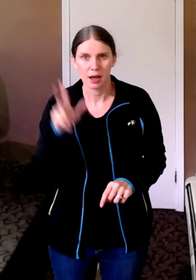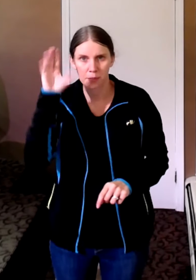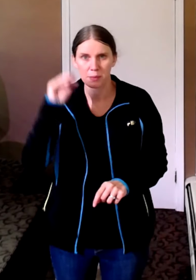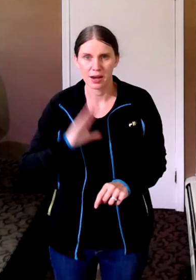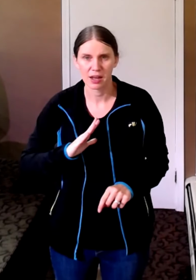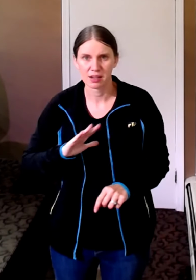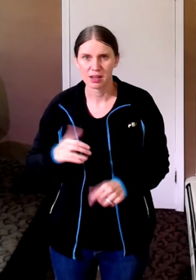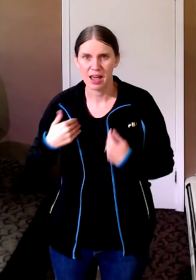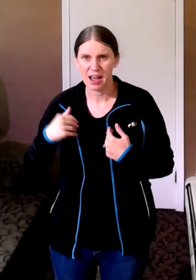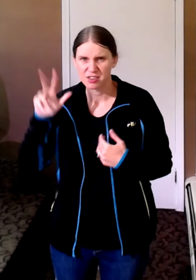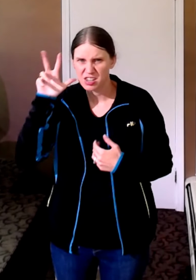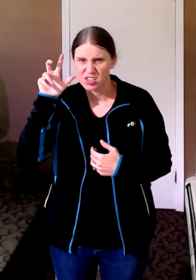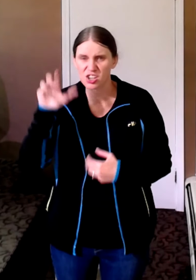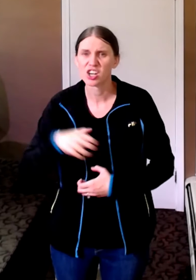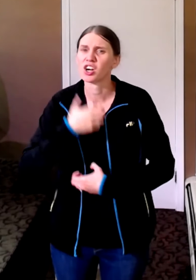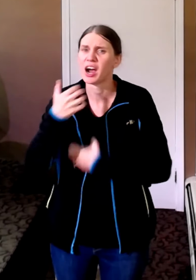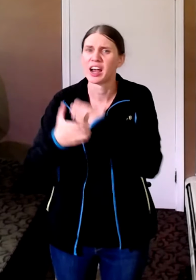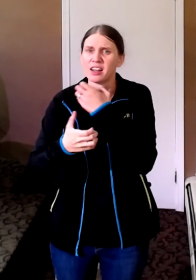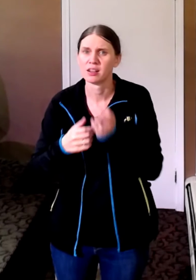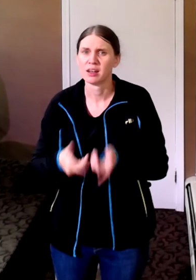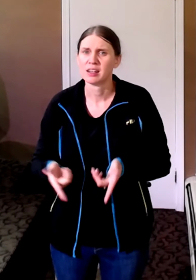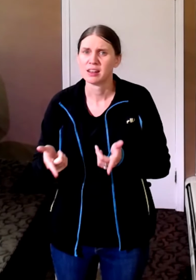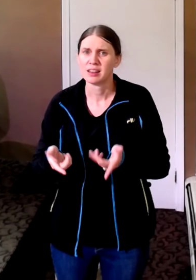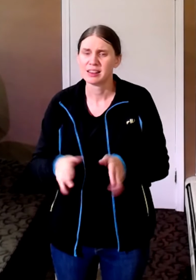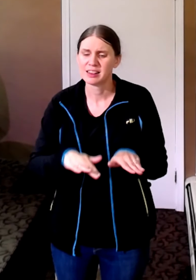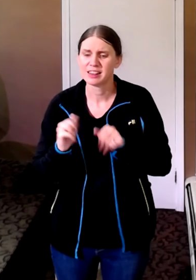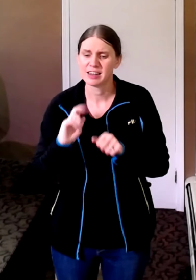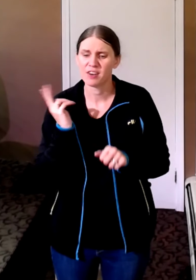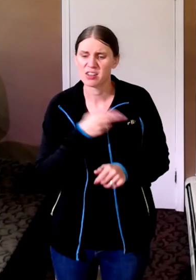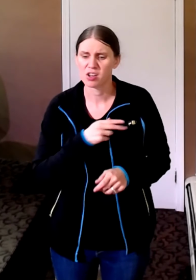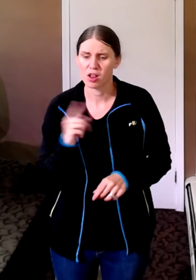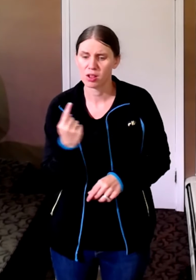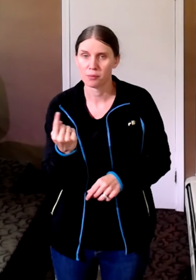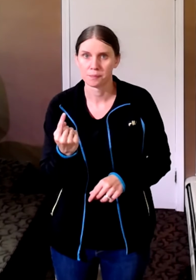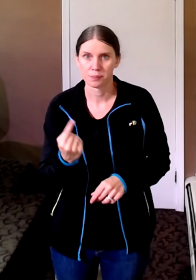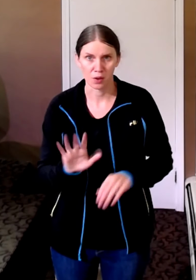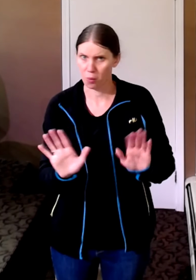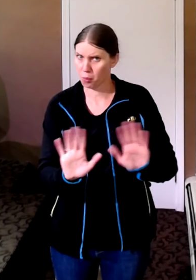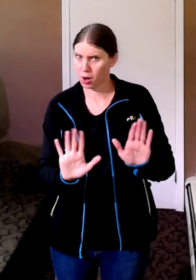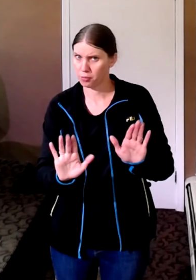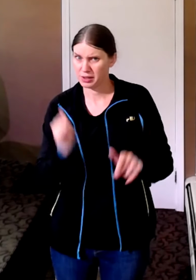unclean devil cried out with a loud voice, saying, let us alone. Now, wait a minute. If